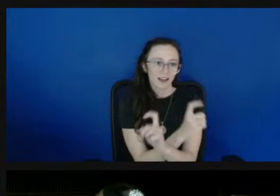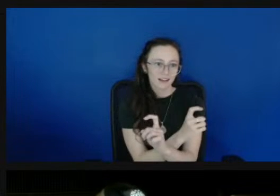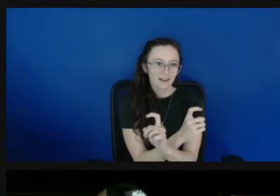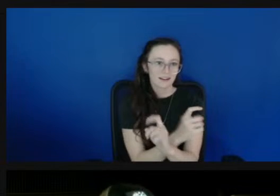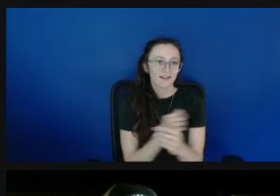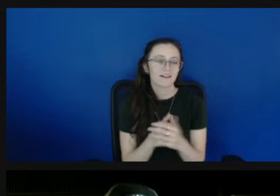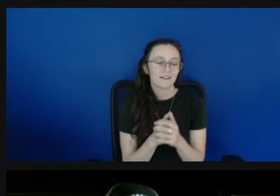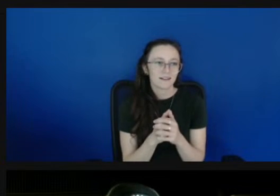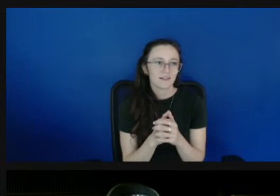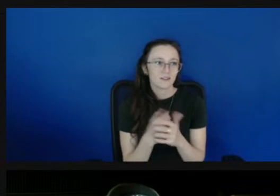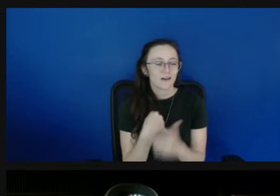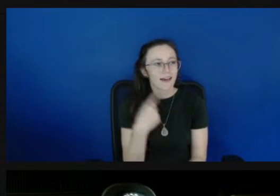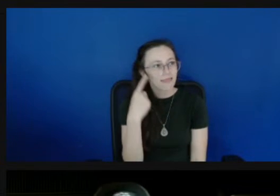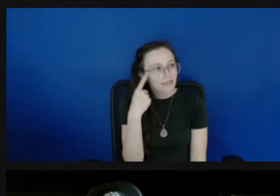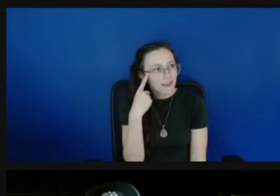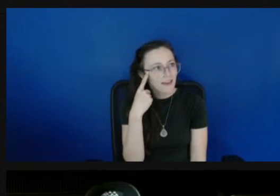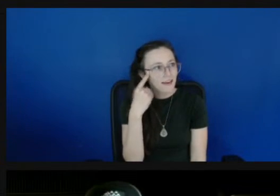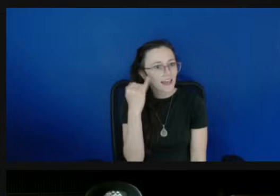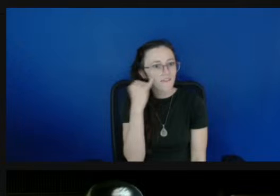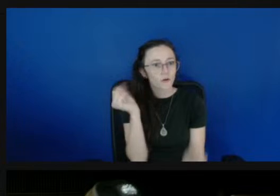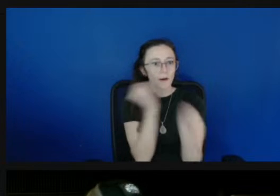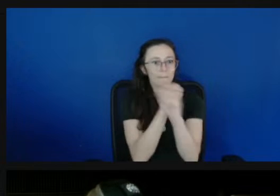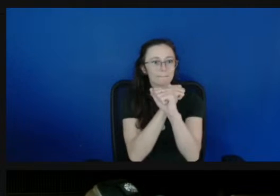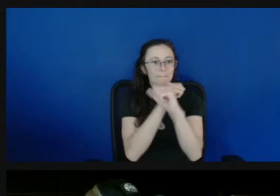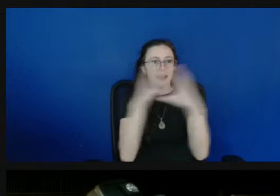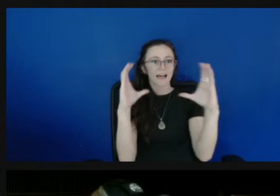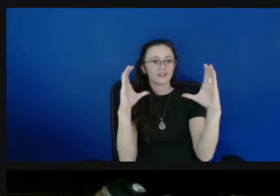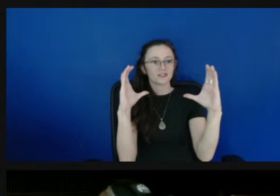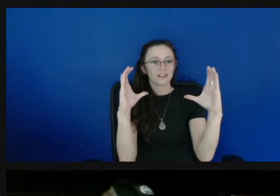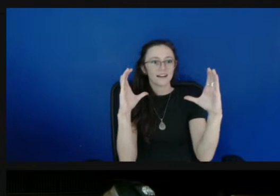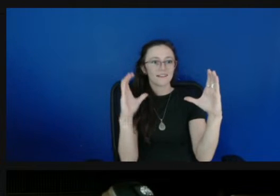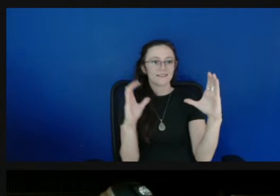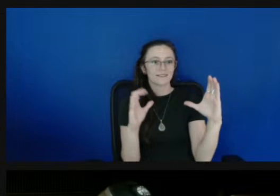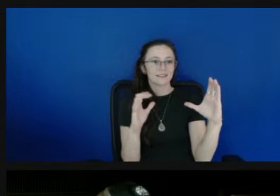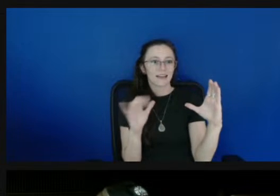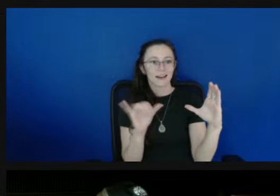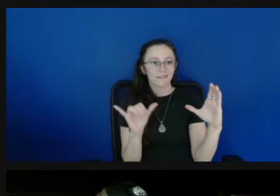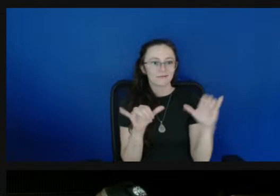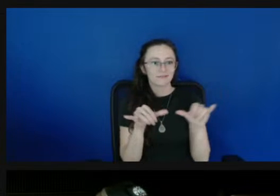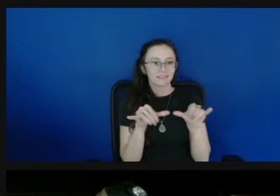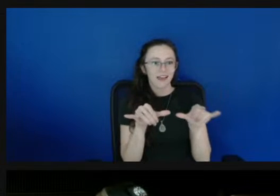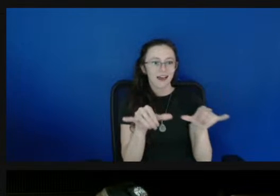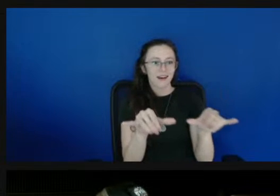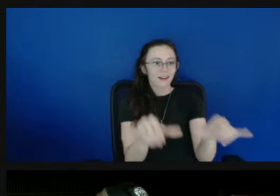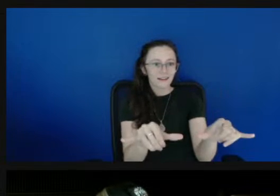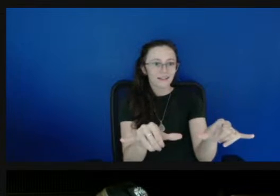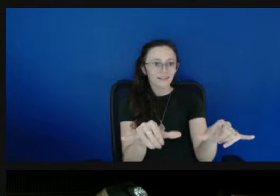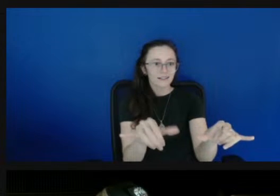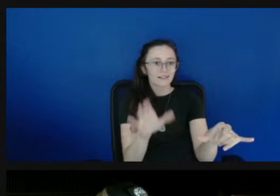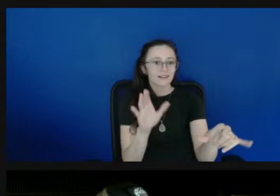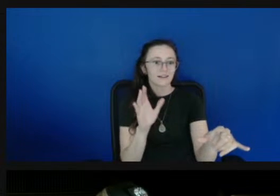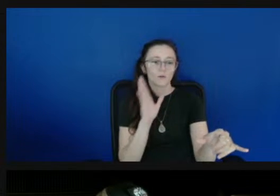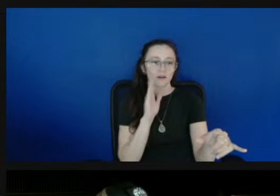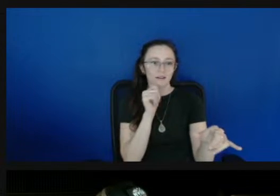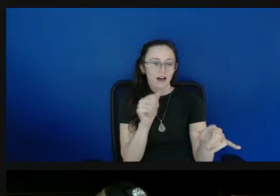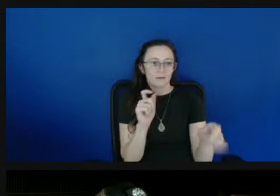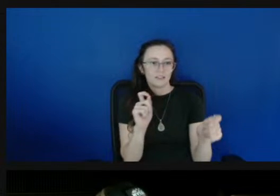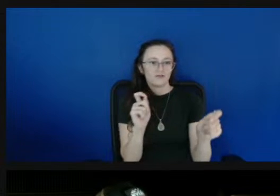you imagine it being static, then you expect it to I would guess it would be a matter of